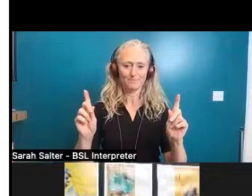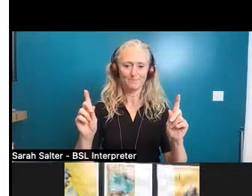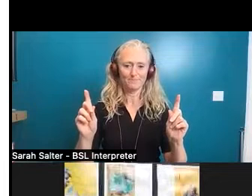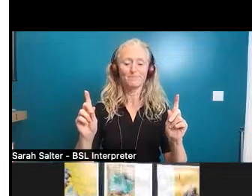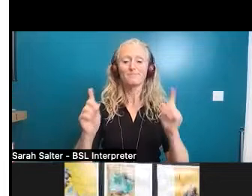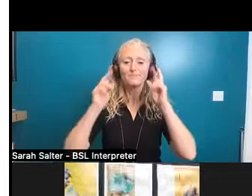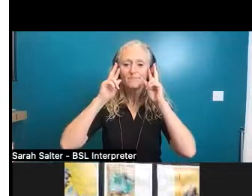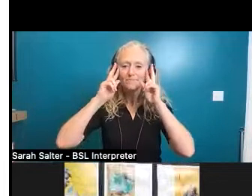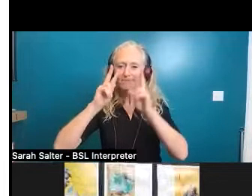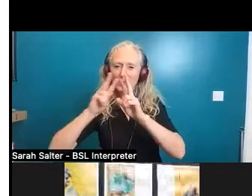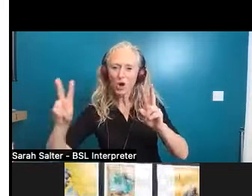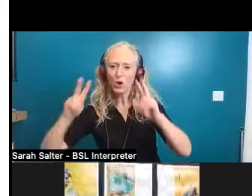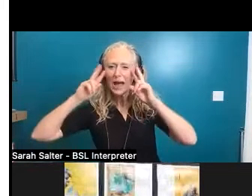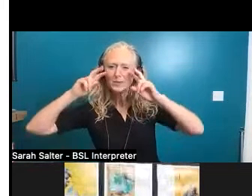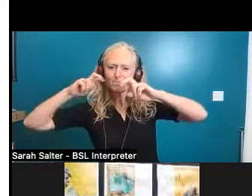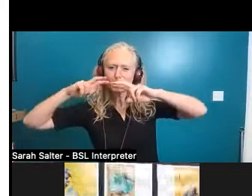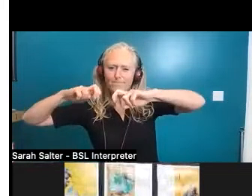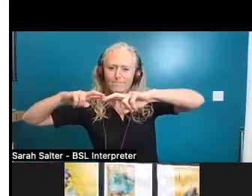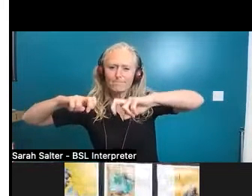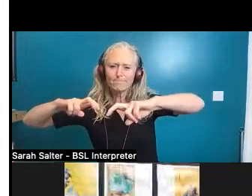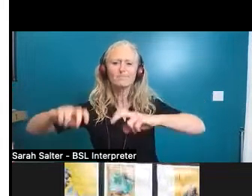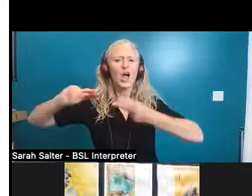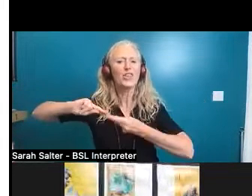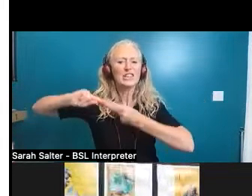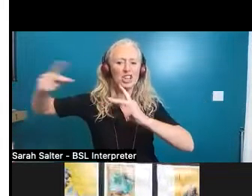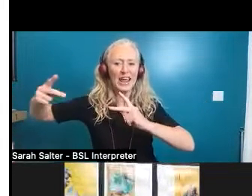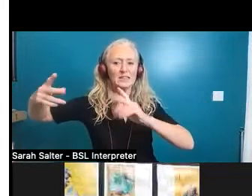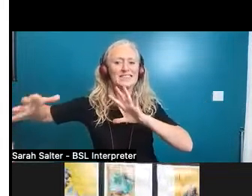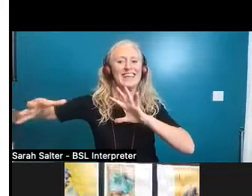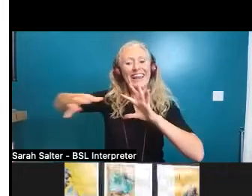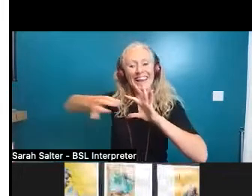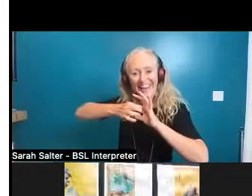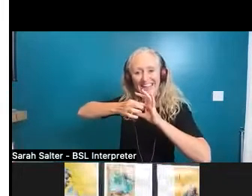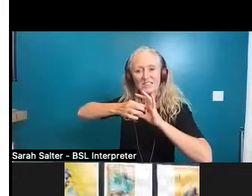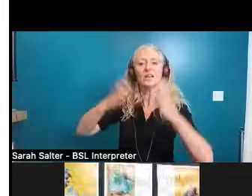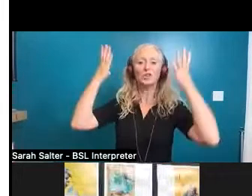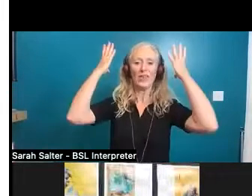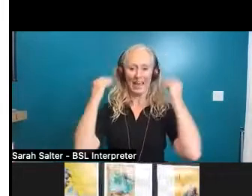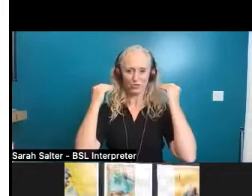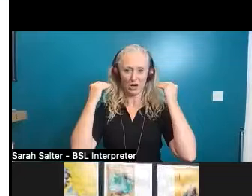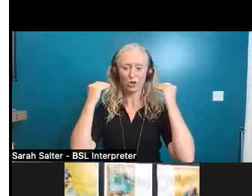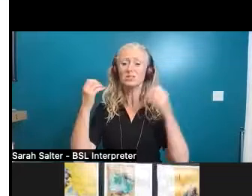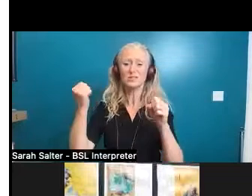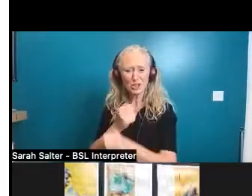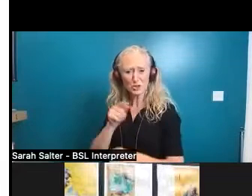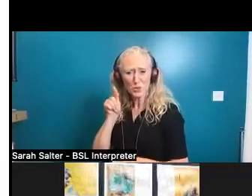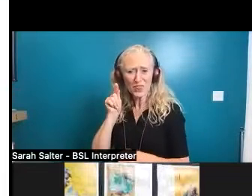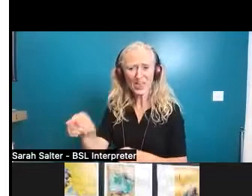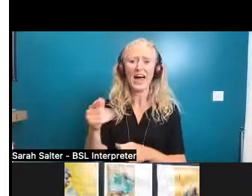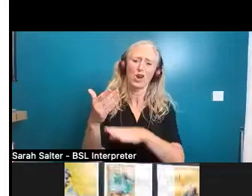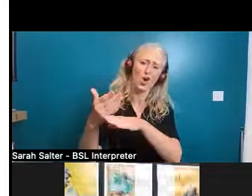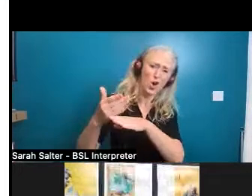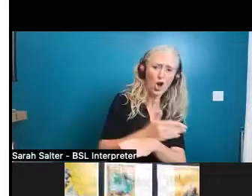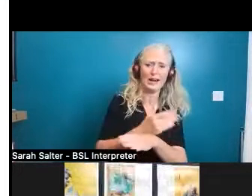of hearing loss early. And so with the massive progress that we've been making